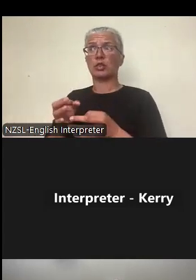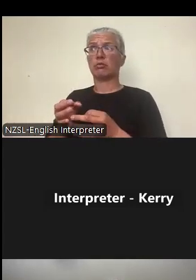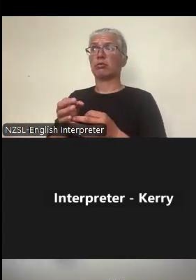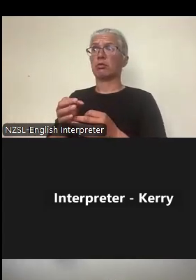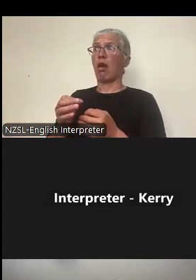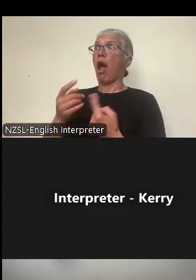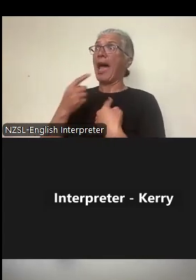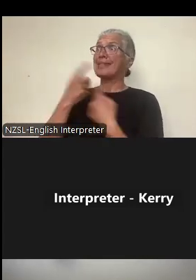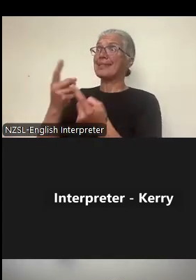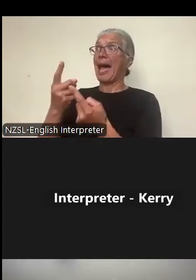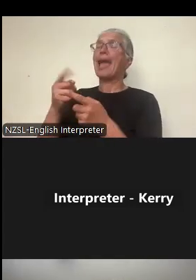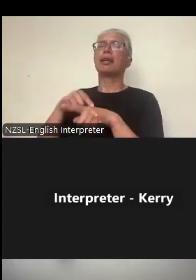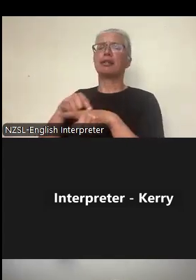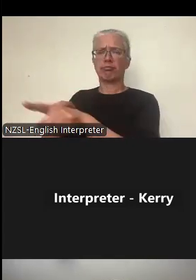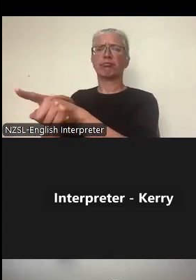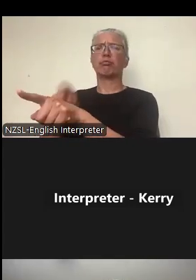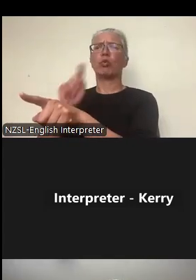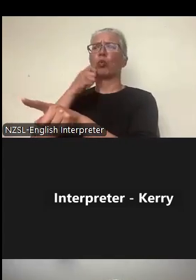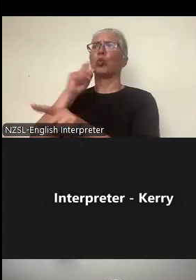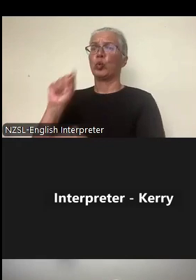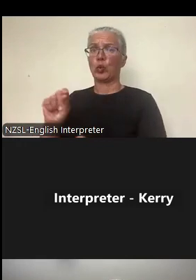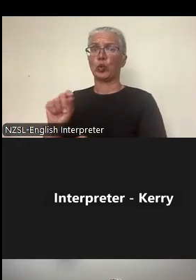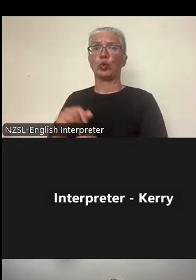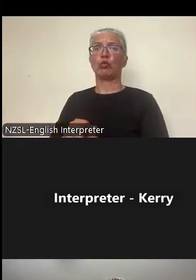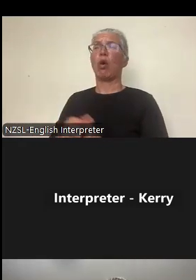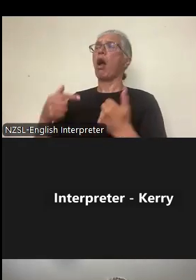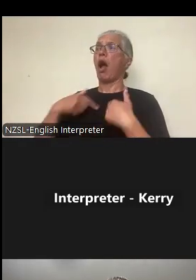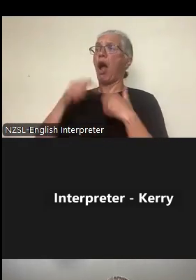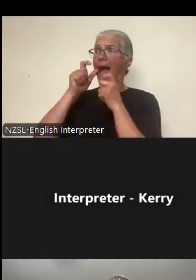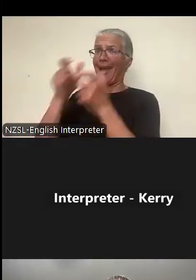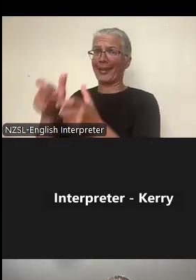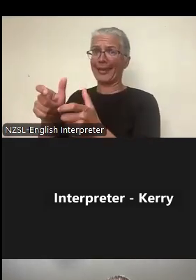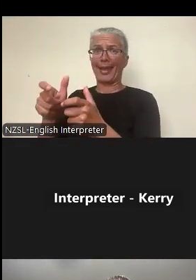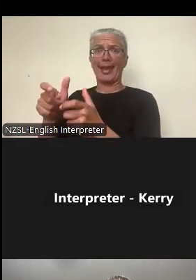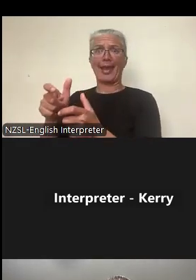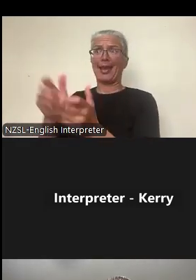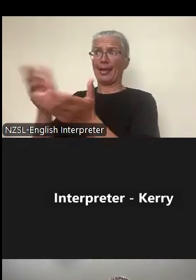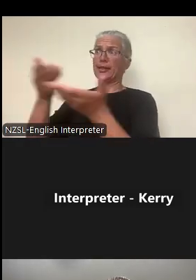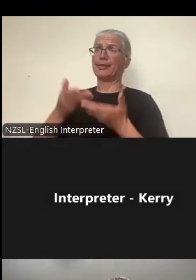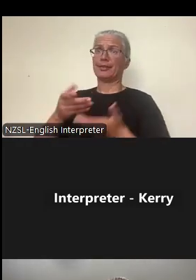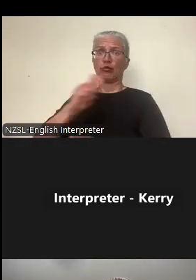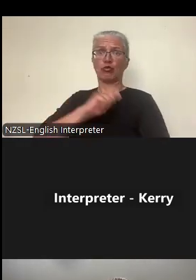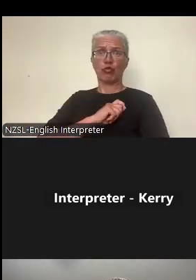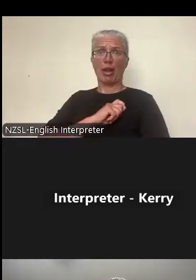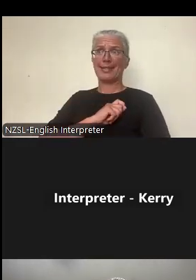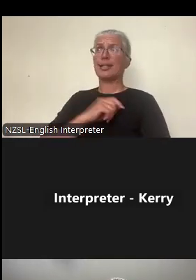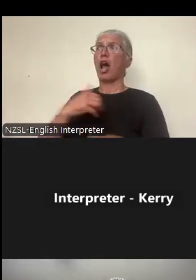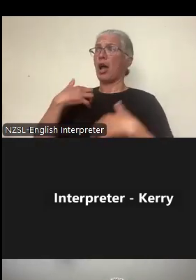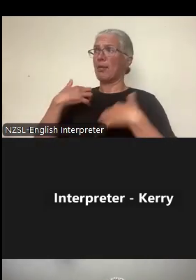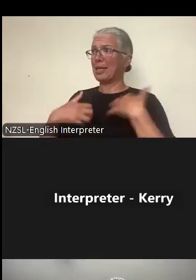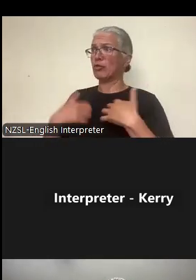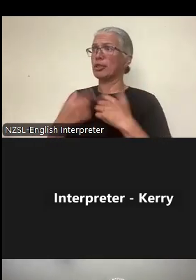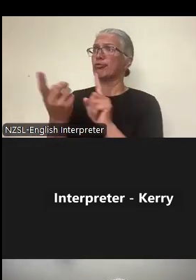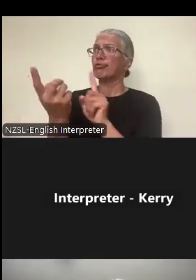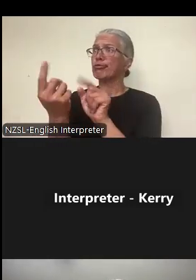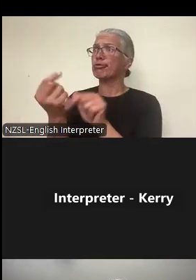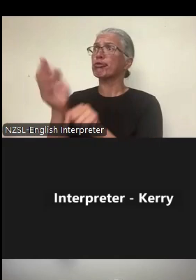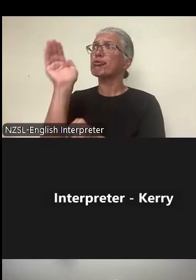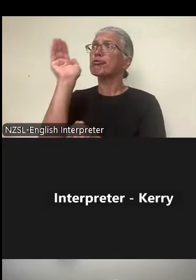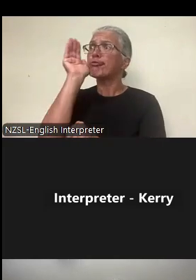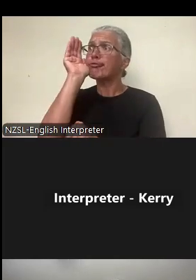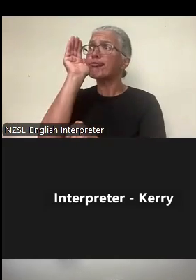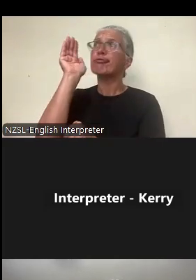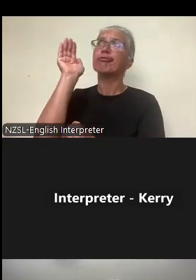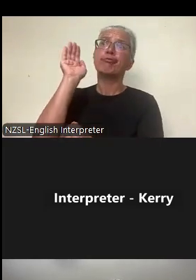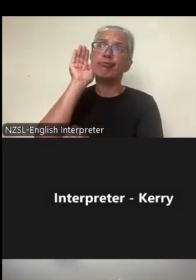say you'll do, that you care, and also trust that you are interested in people's feedback.